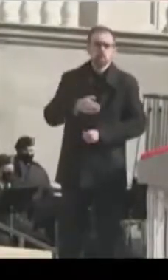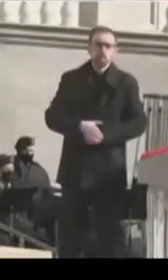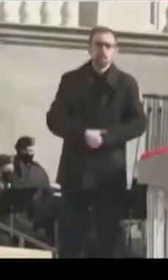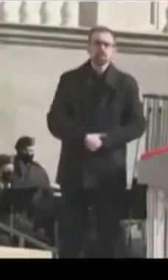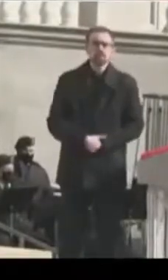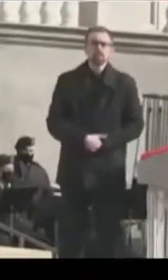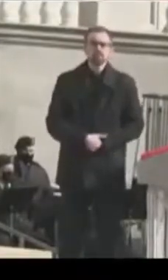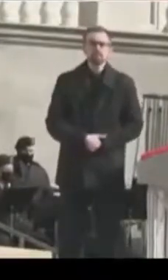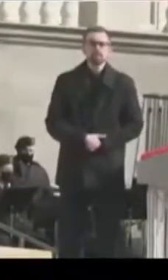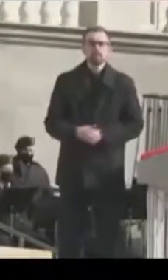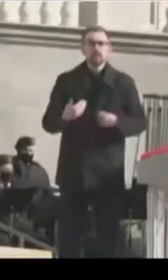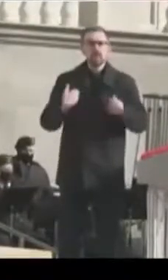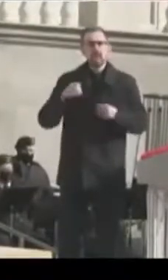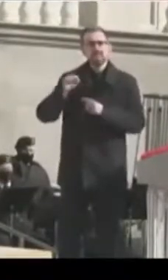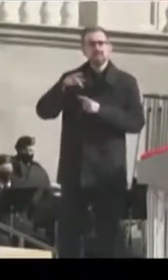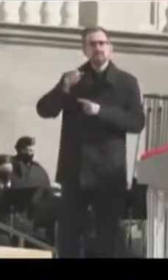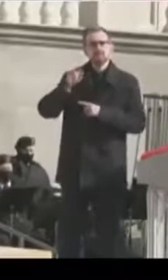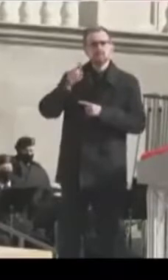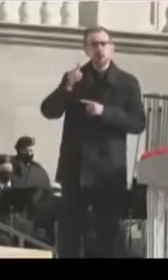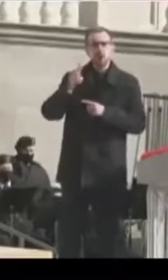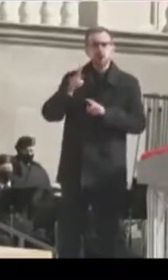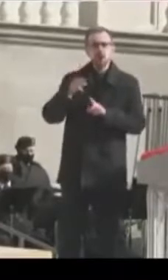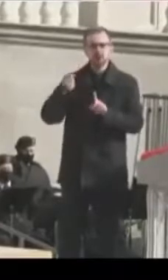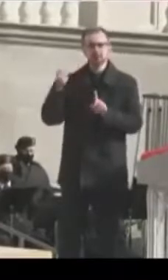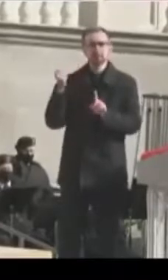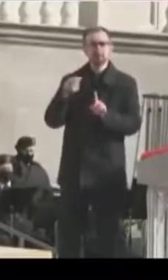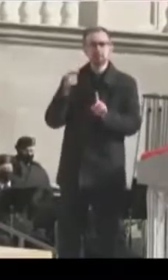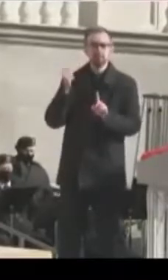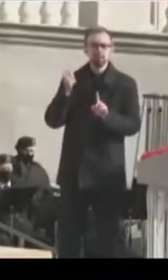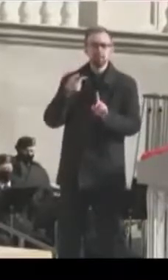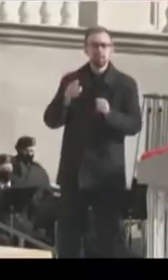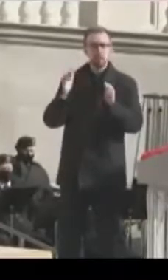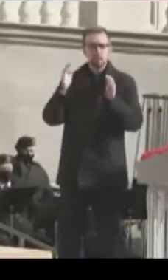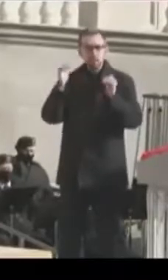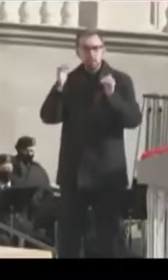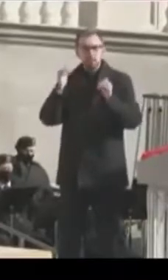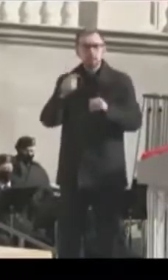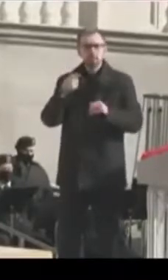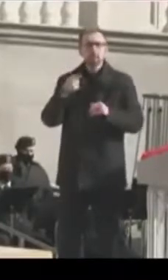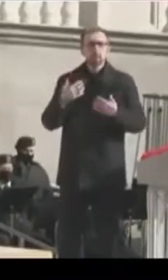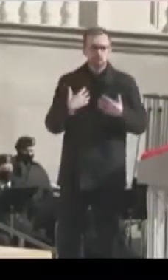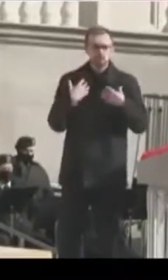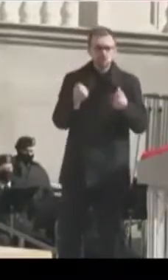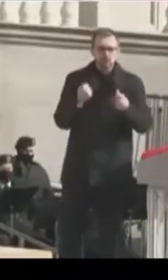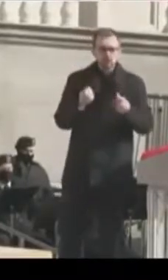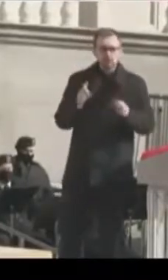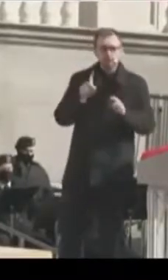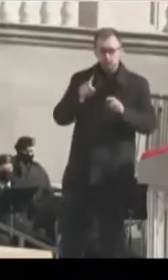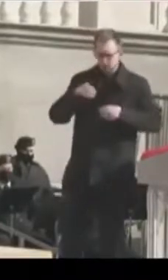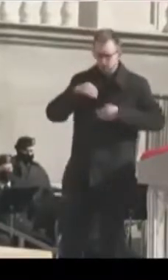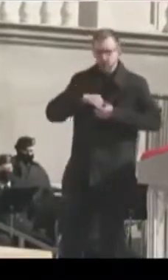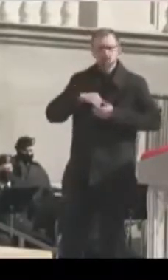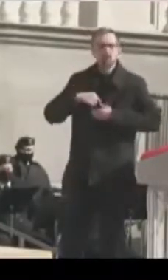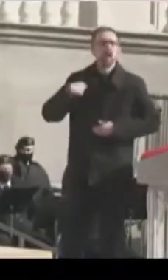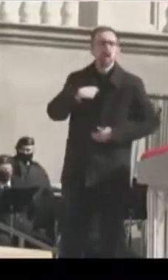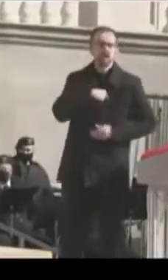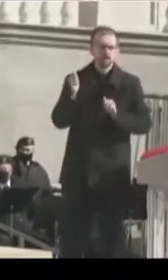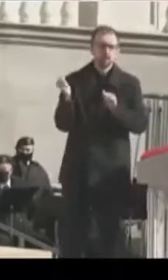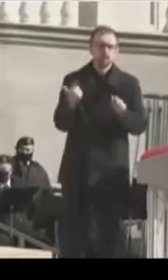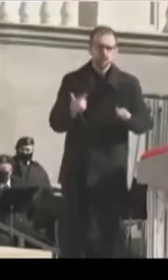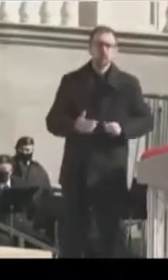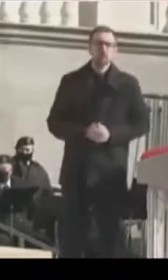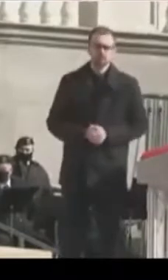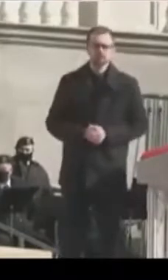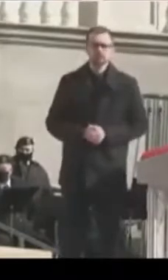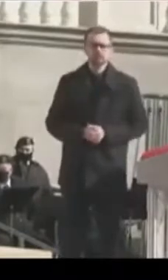There is a spark of Missouri hope and courage born in all of us. And what we